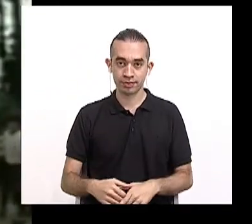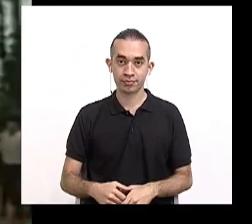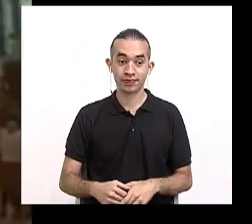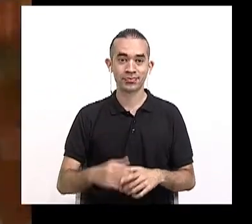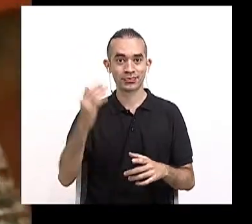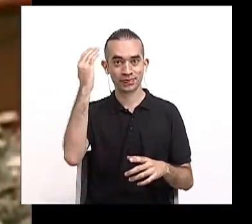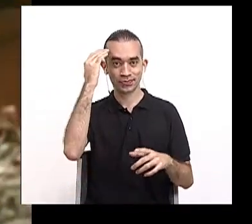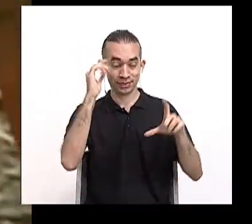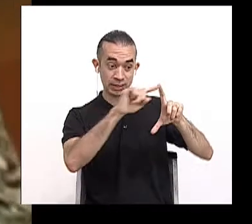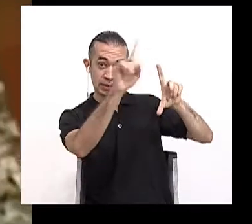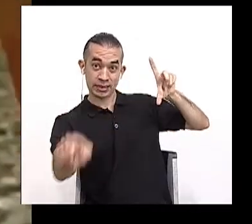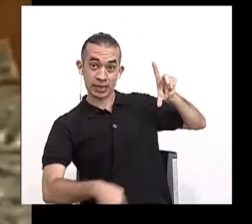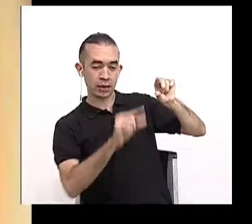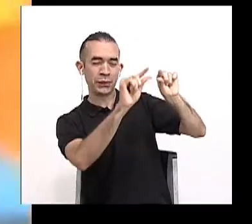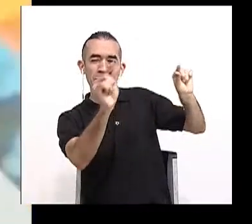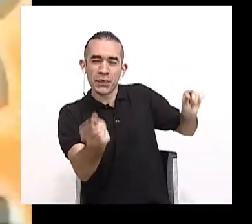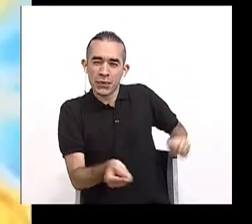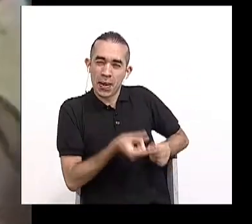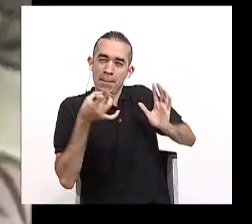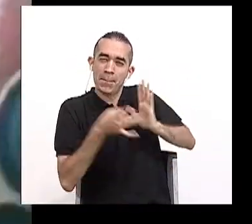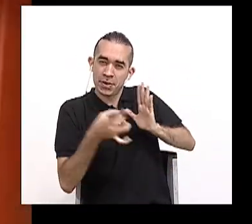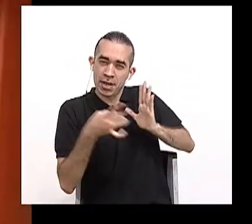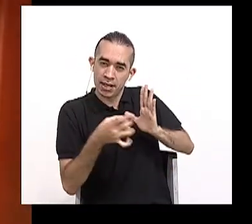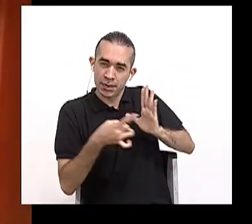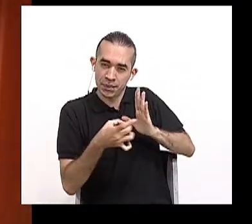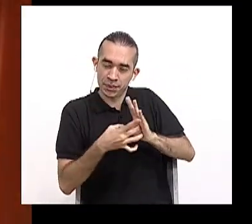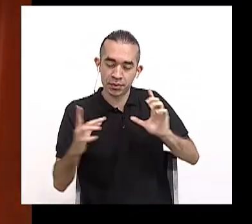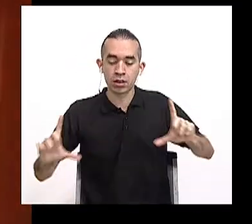hubba nut of the wheel as the cart bumped along.